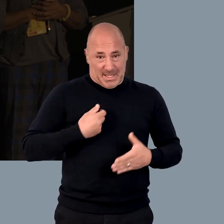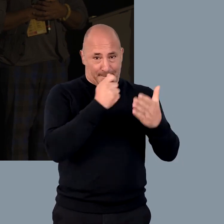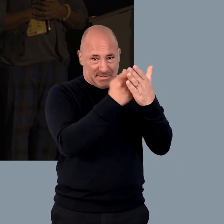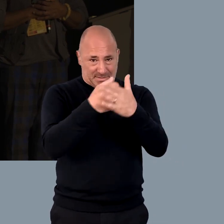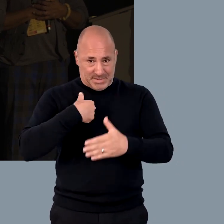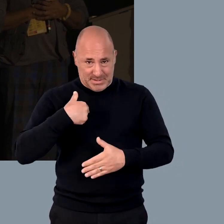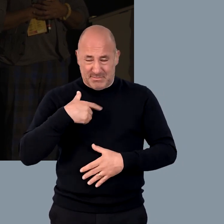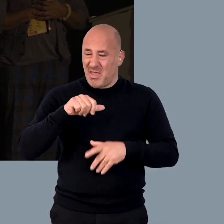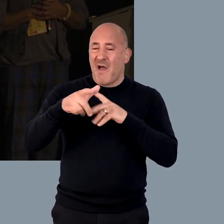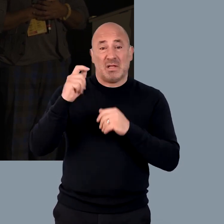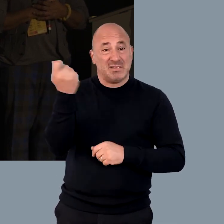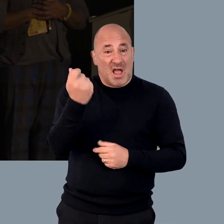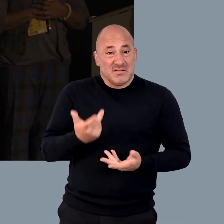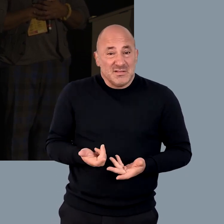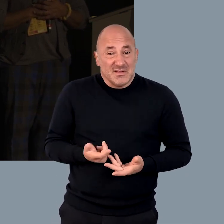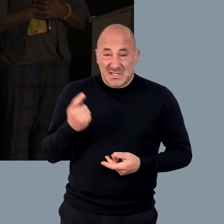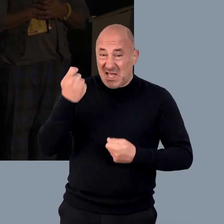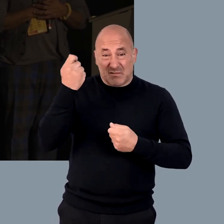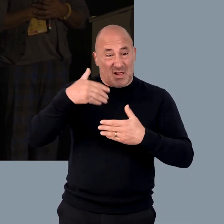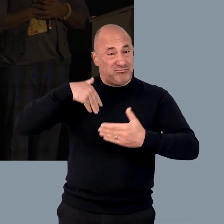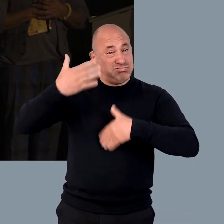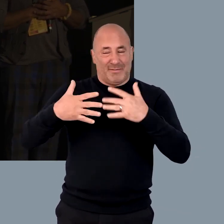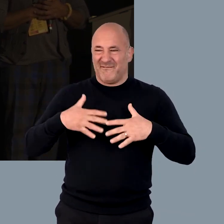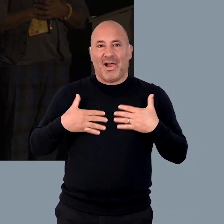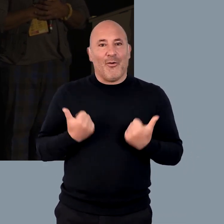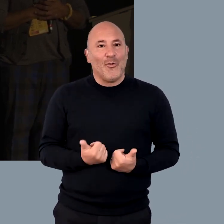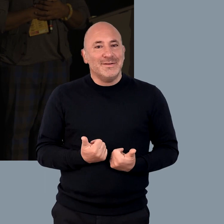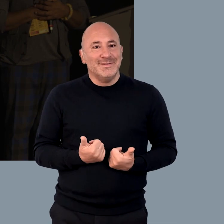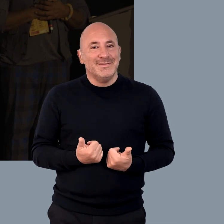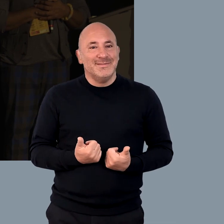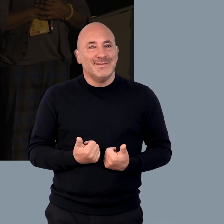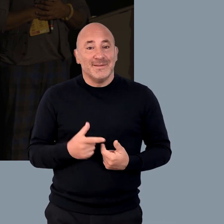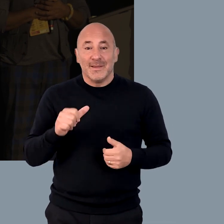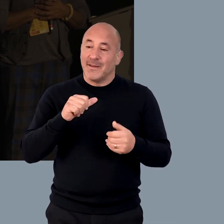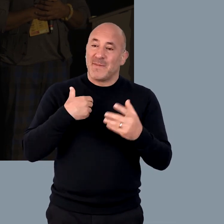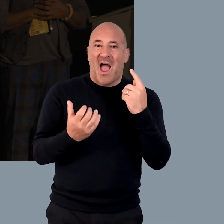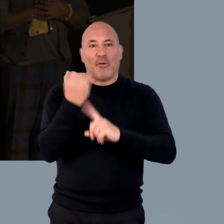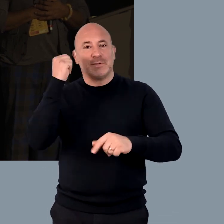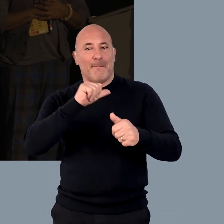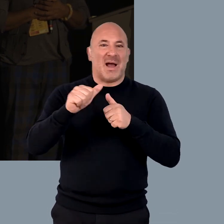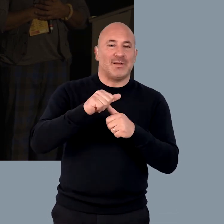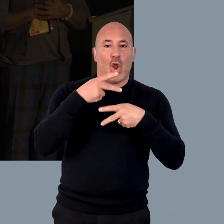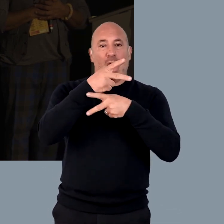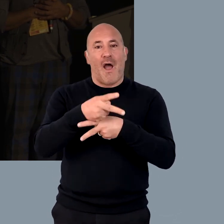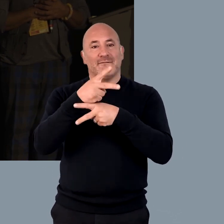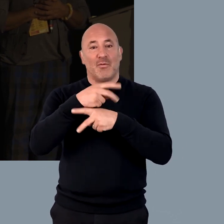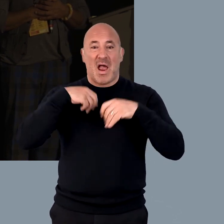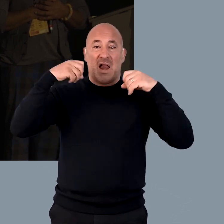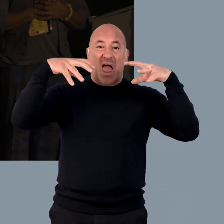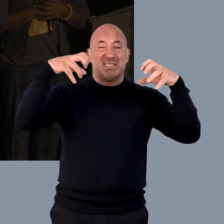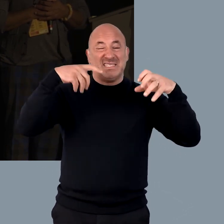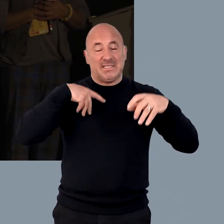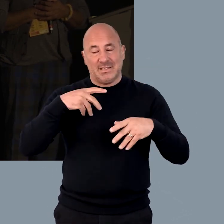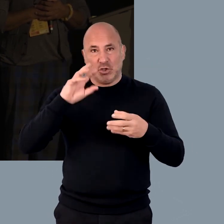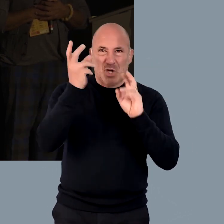making it easy, so I'll do all your business bids for you. But then it was that success. They'd had a success, and it made them feel good, and